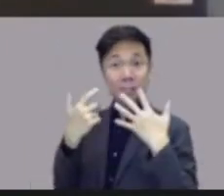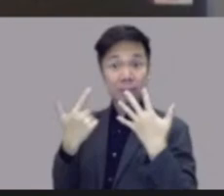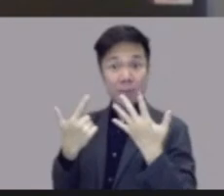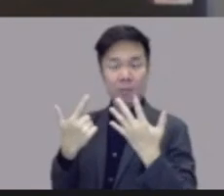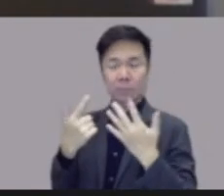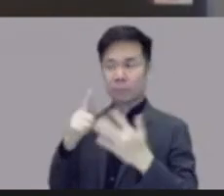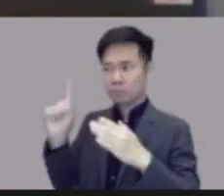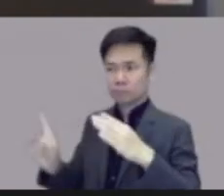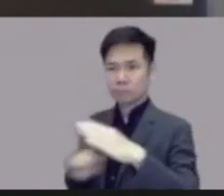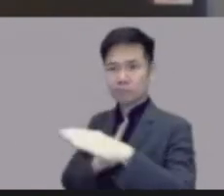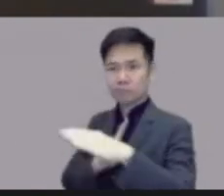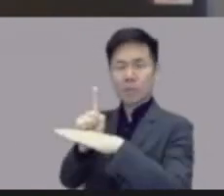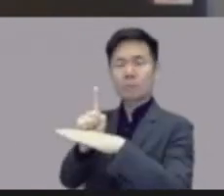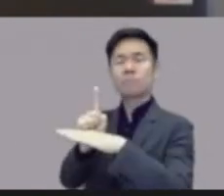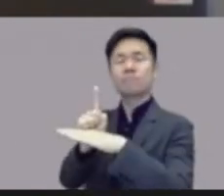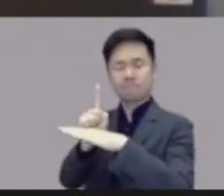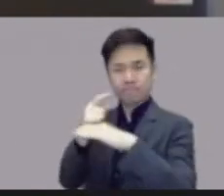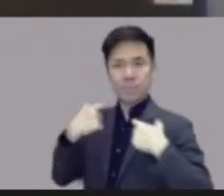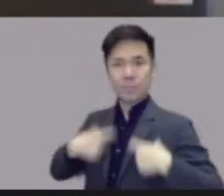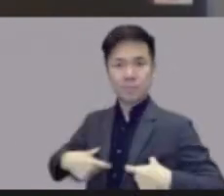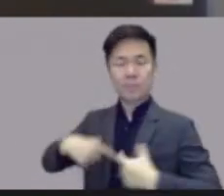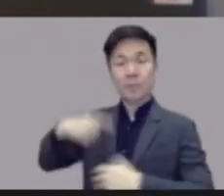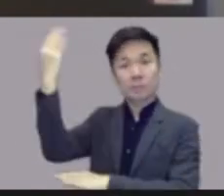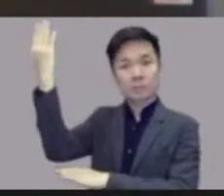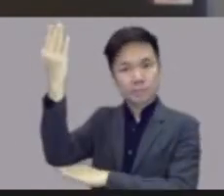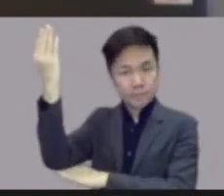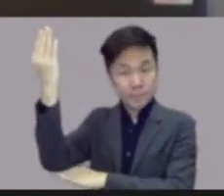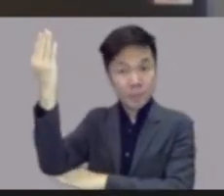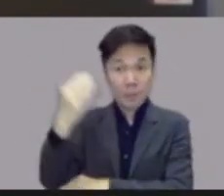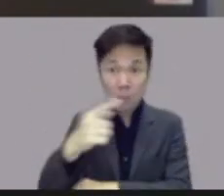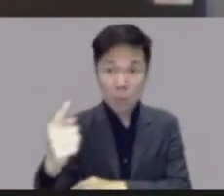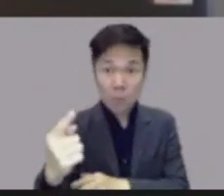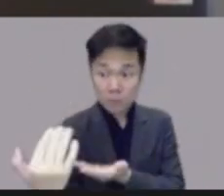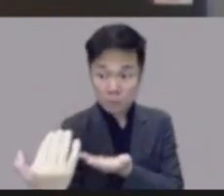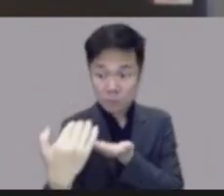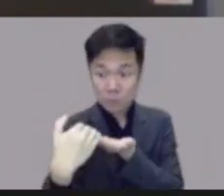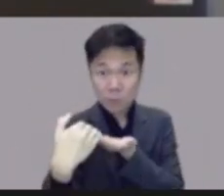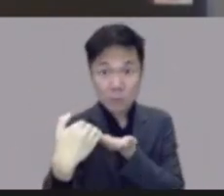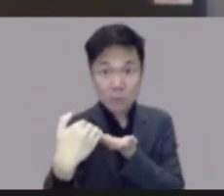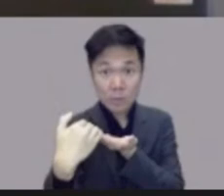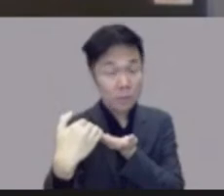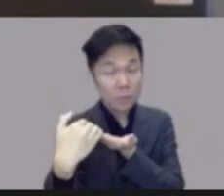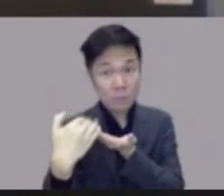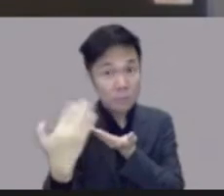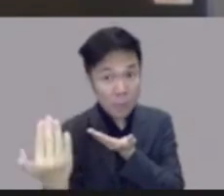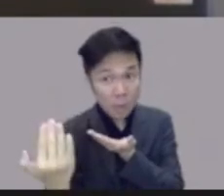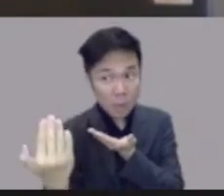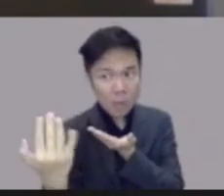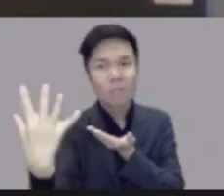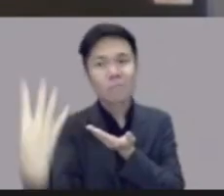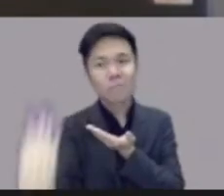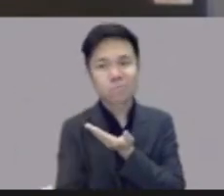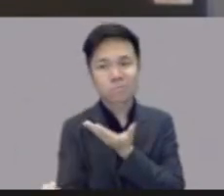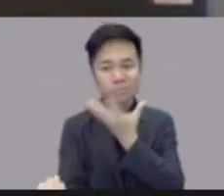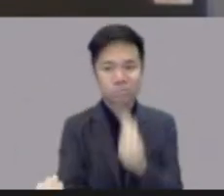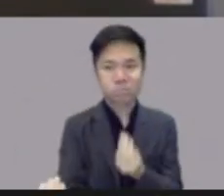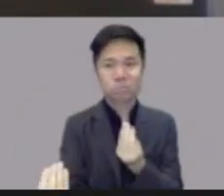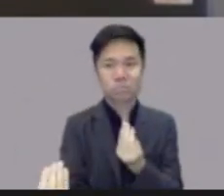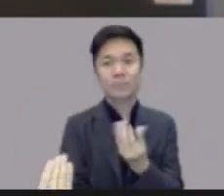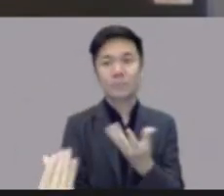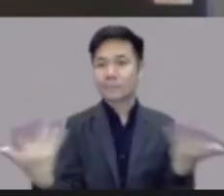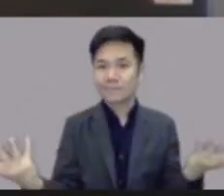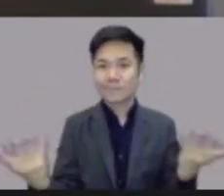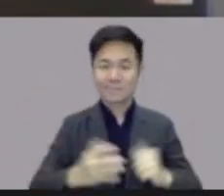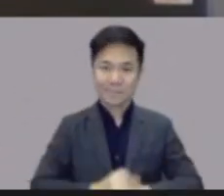to the world to either choose to cooperate or perish and his words were in a way a very